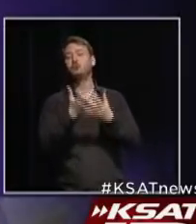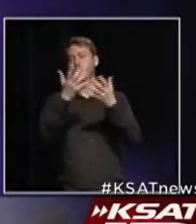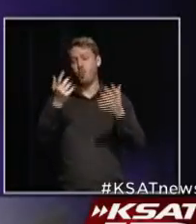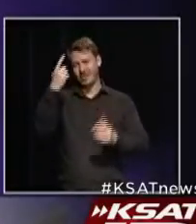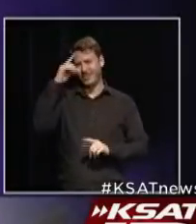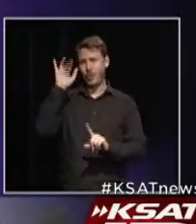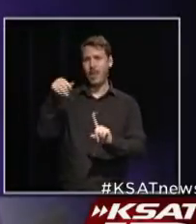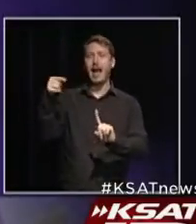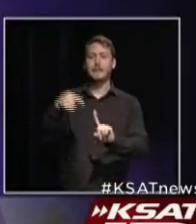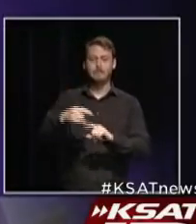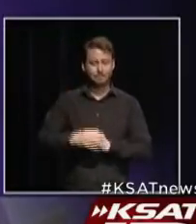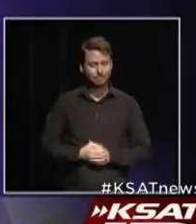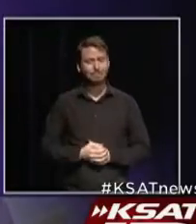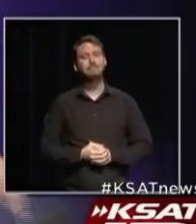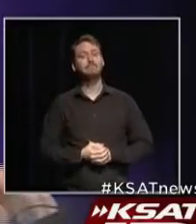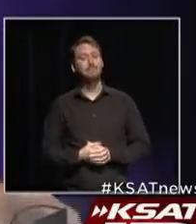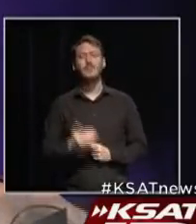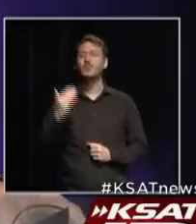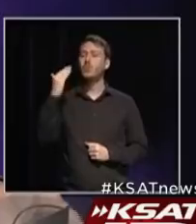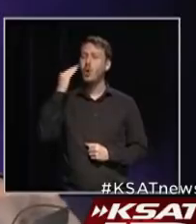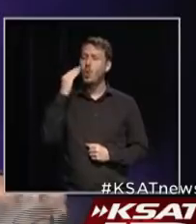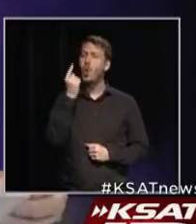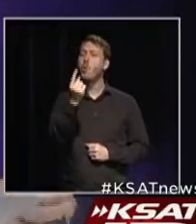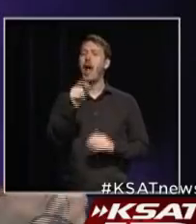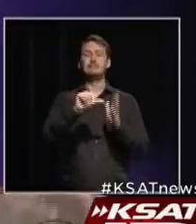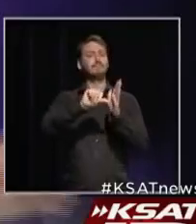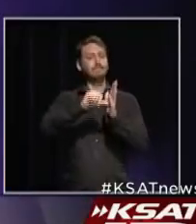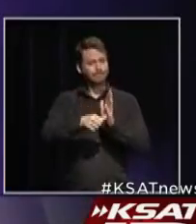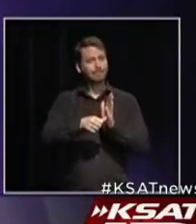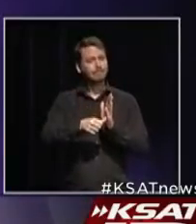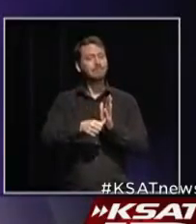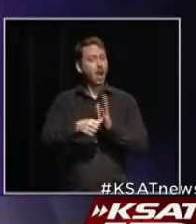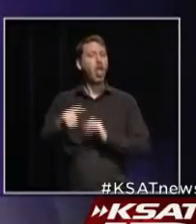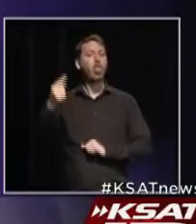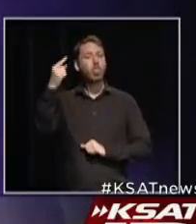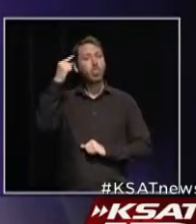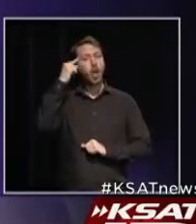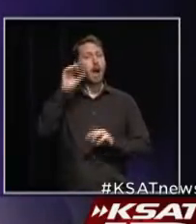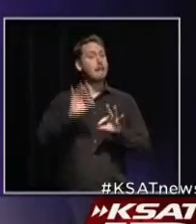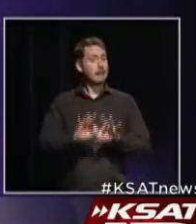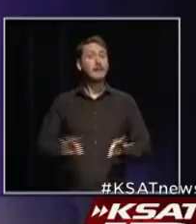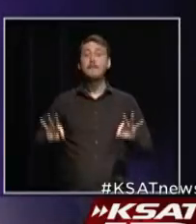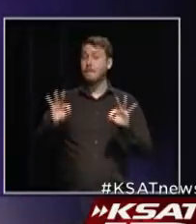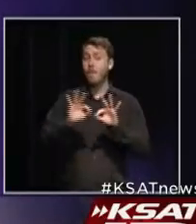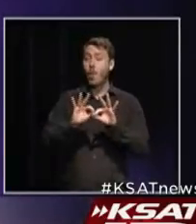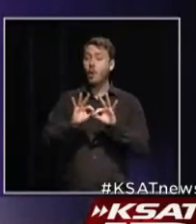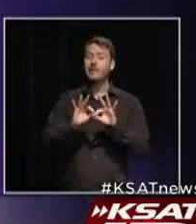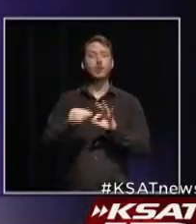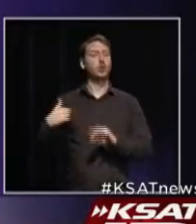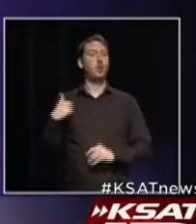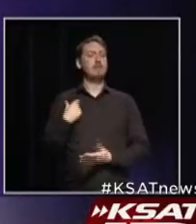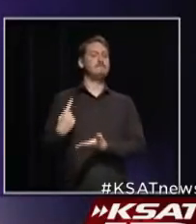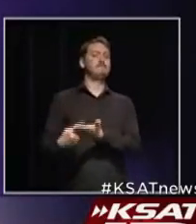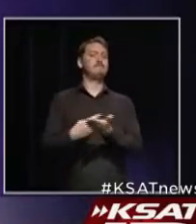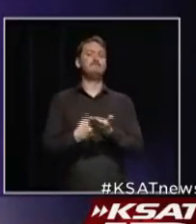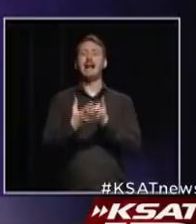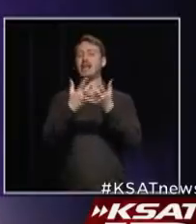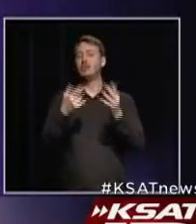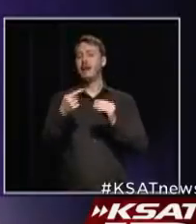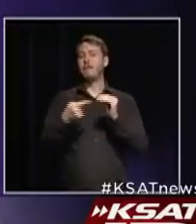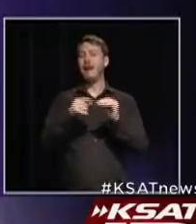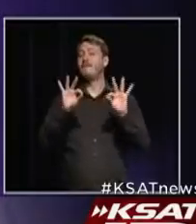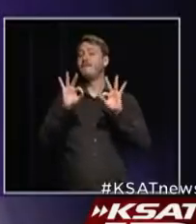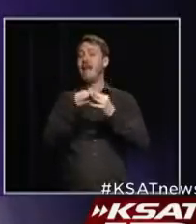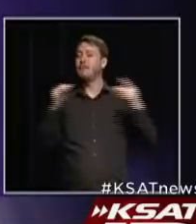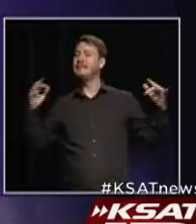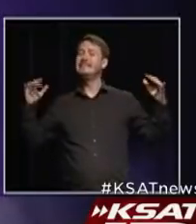that. You know, one point that I thought was important, and that's why we've talked so much about family gatherings